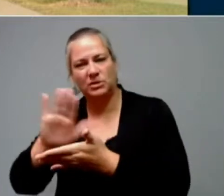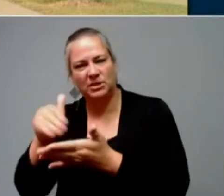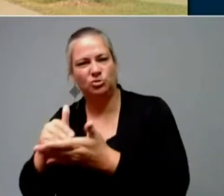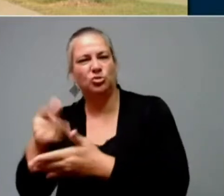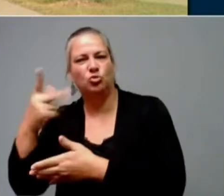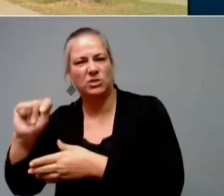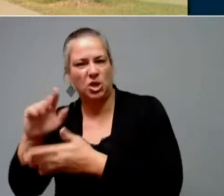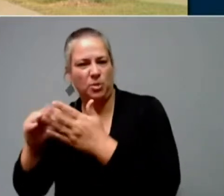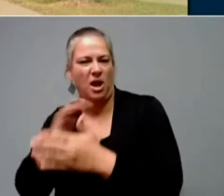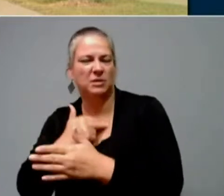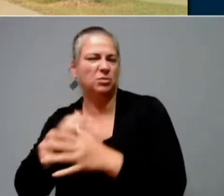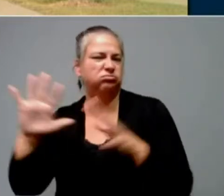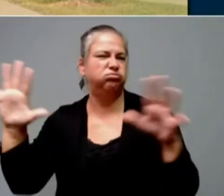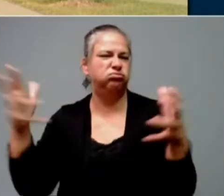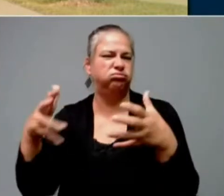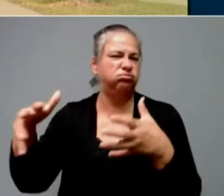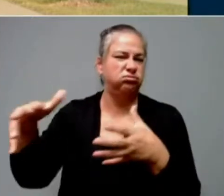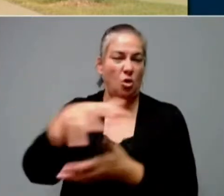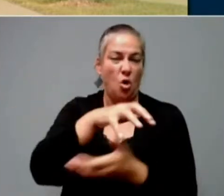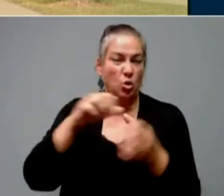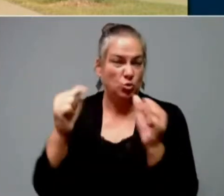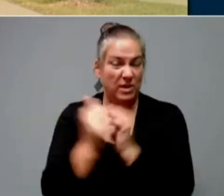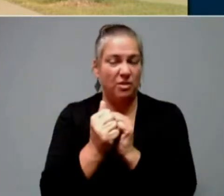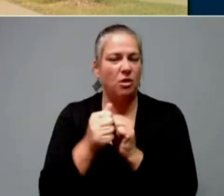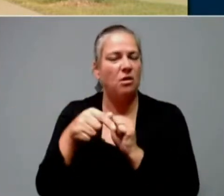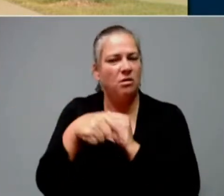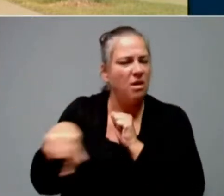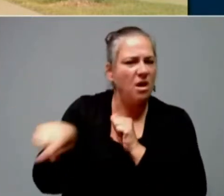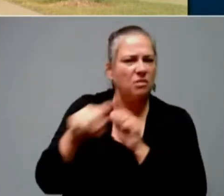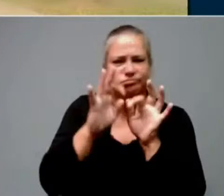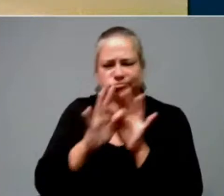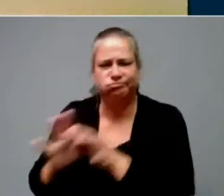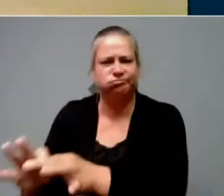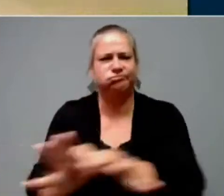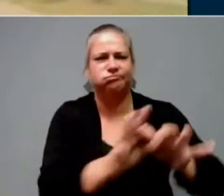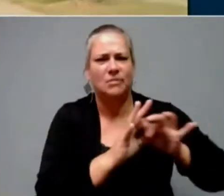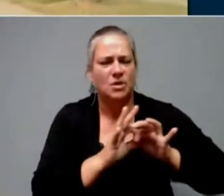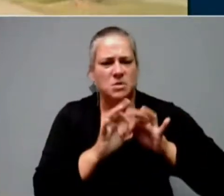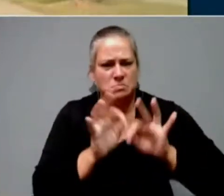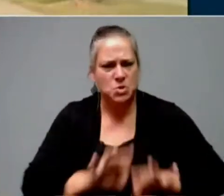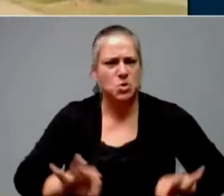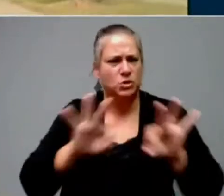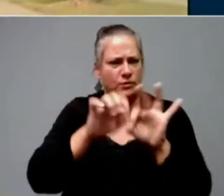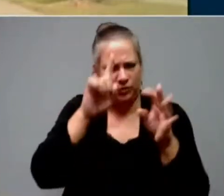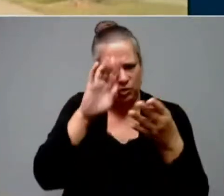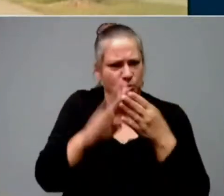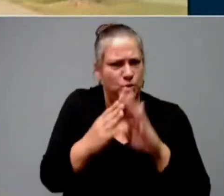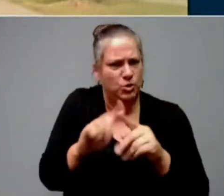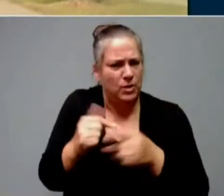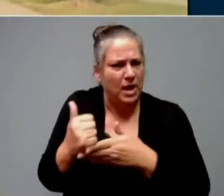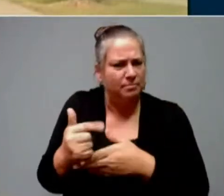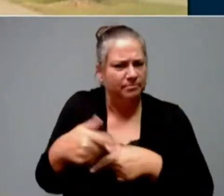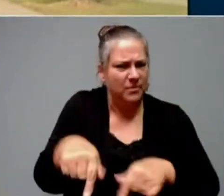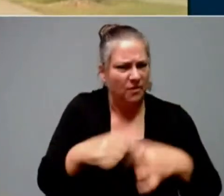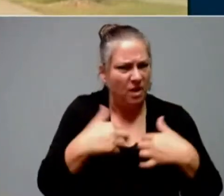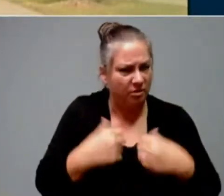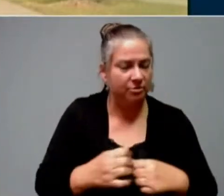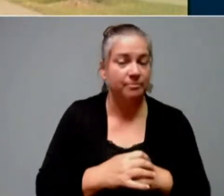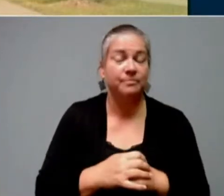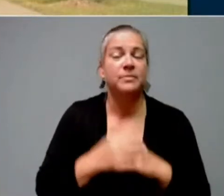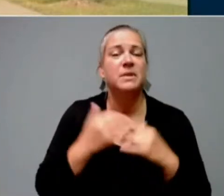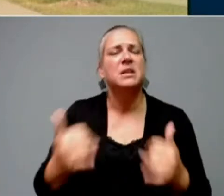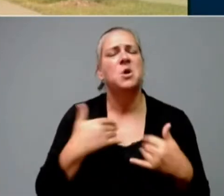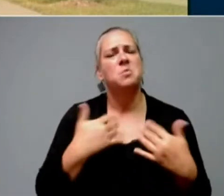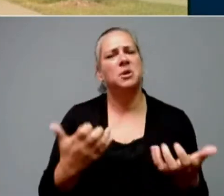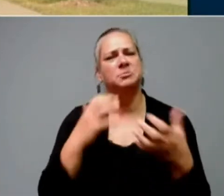Our community hospitals play a vital role in the health and well-being of our local communities. Today, I want to share what we are experiencing in our hospitals